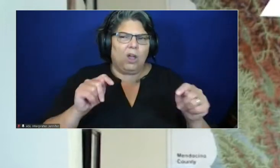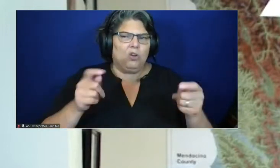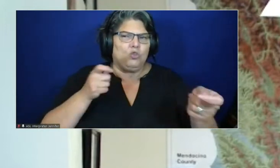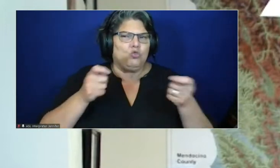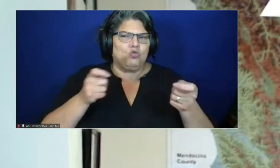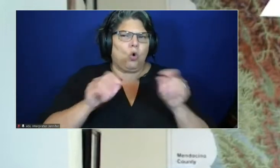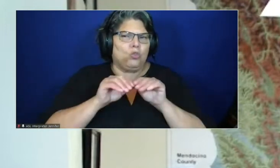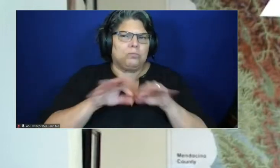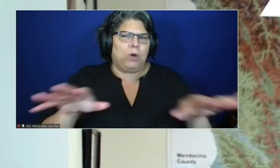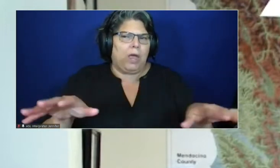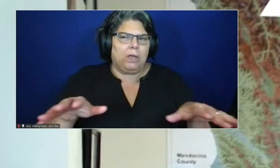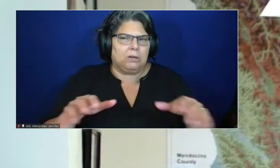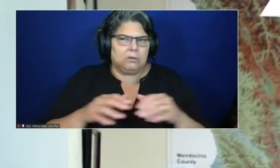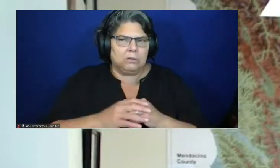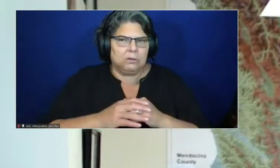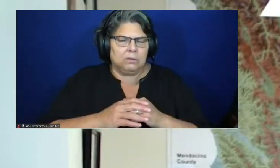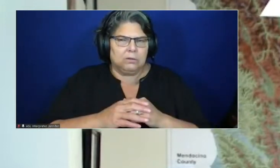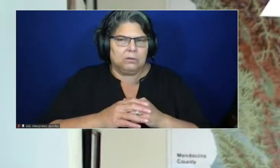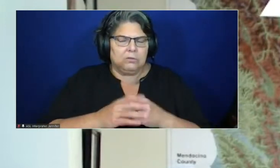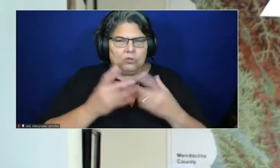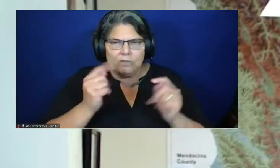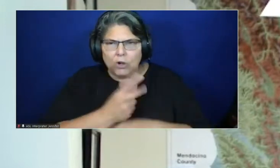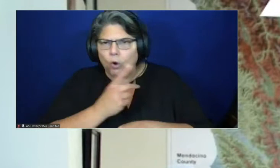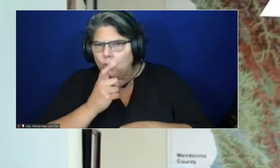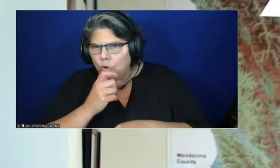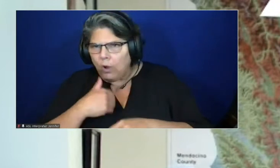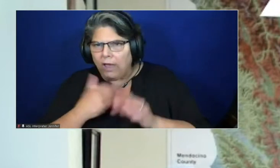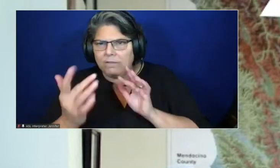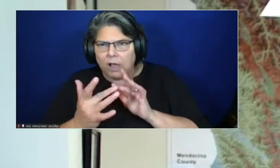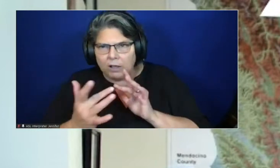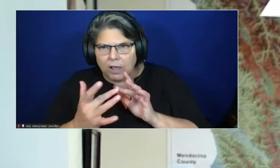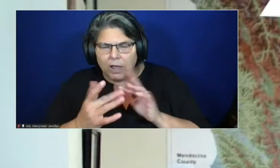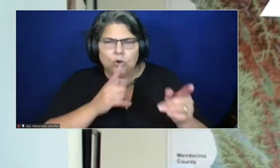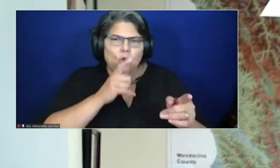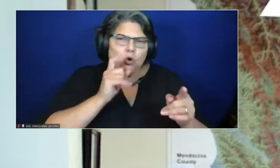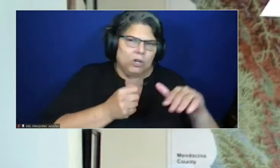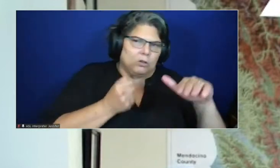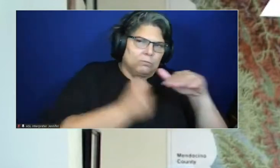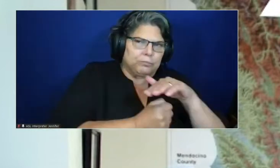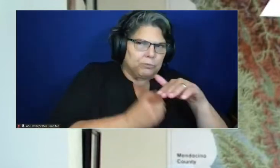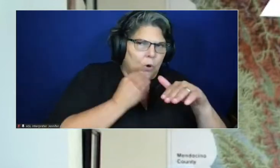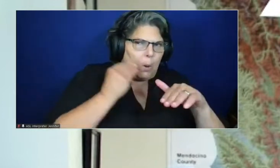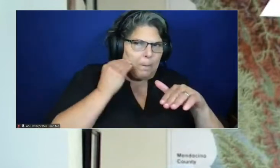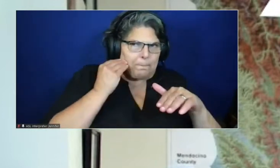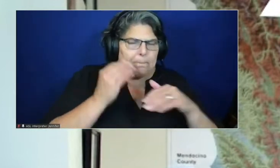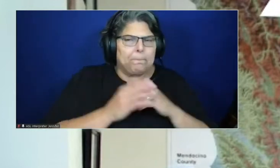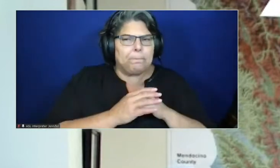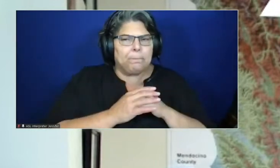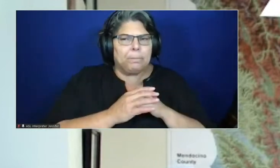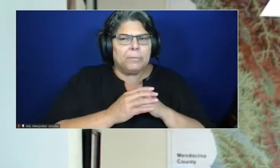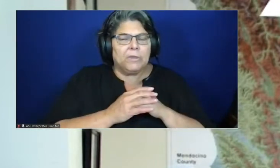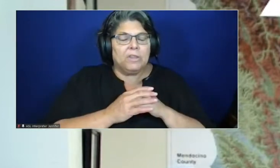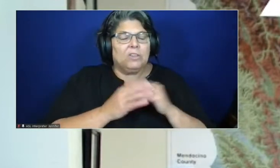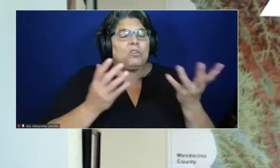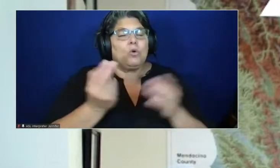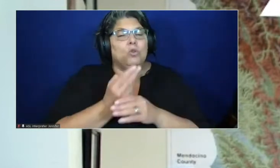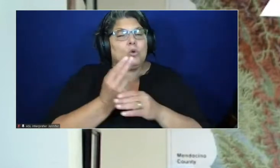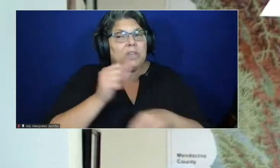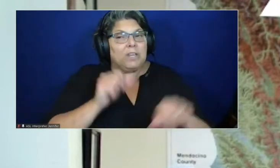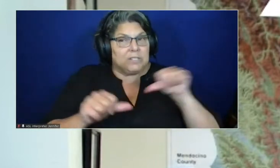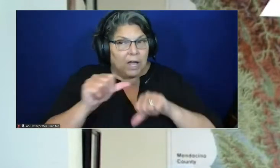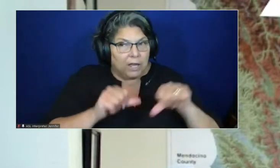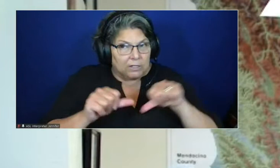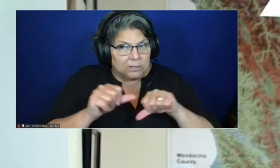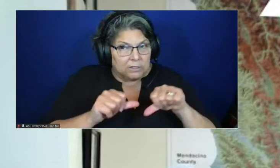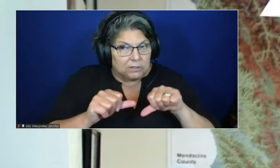spread through understanding who's been a contact and who should be quarantined. So we try and scientifically figure out what do we need